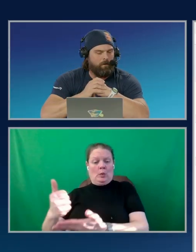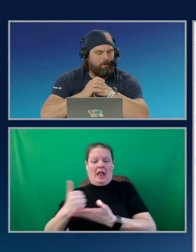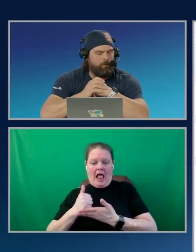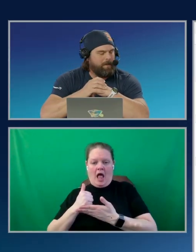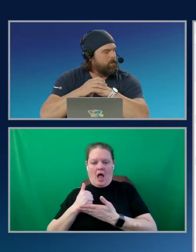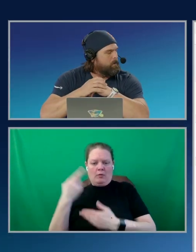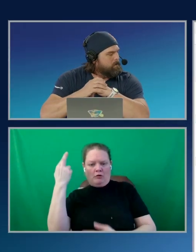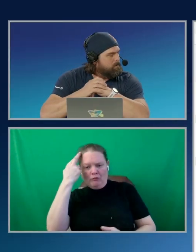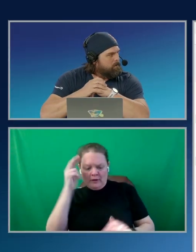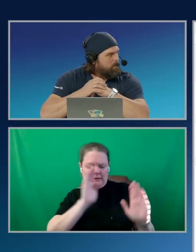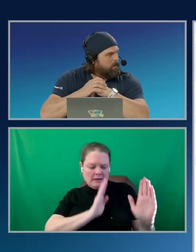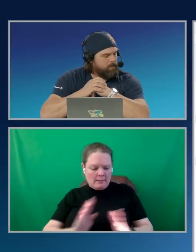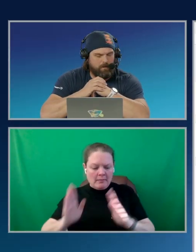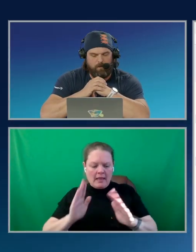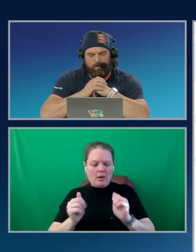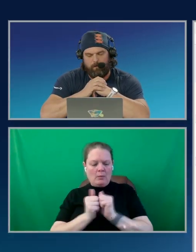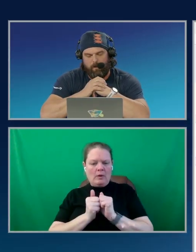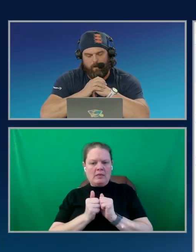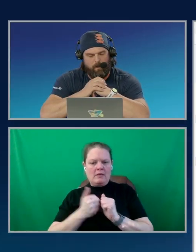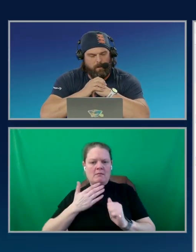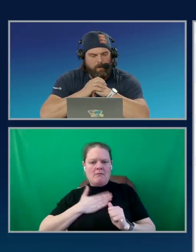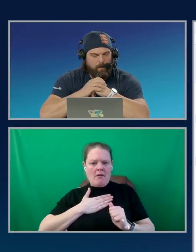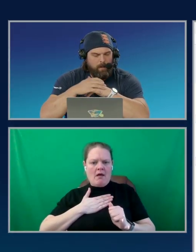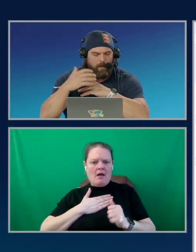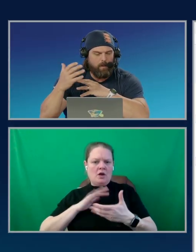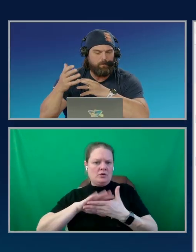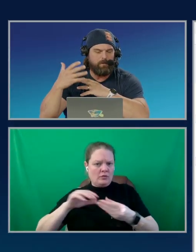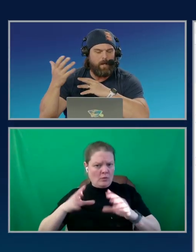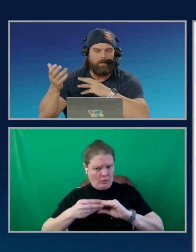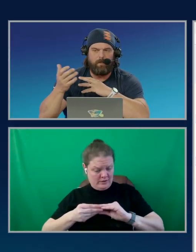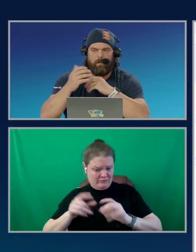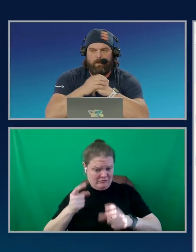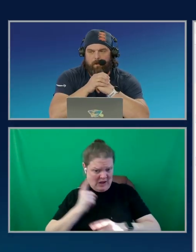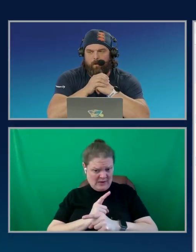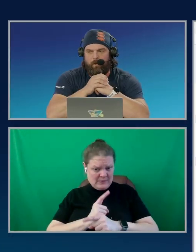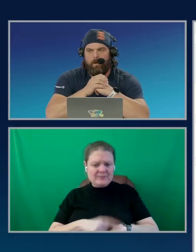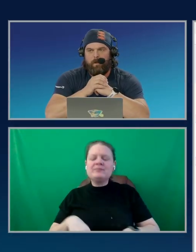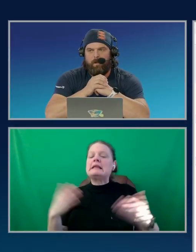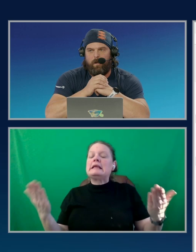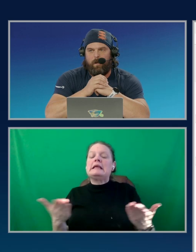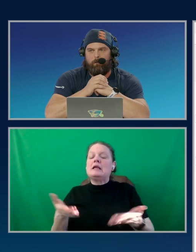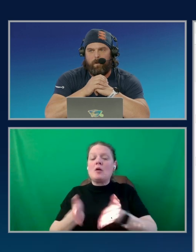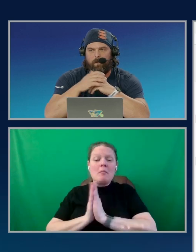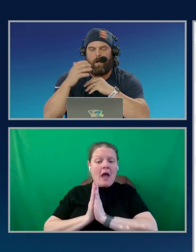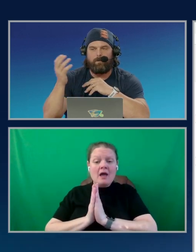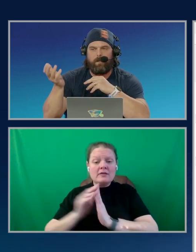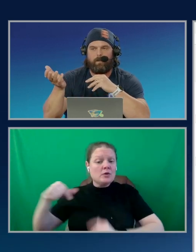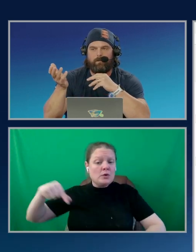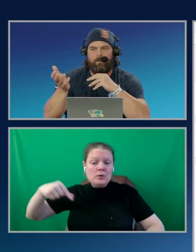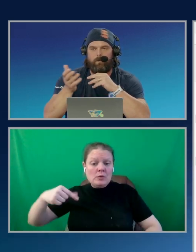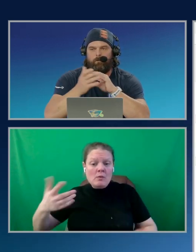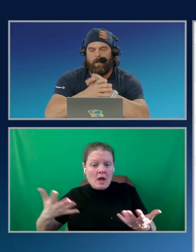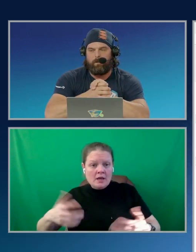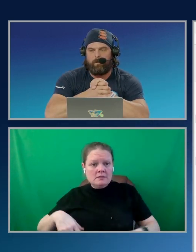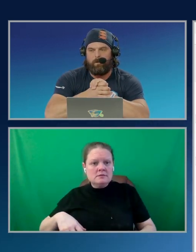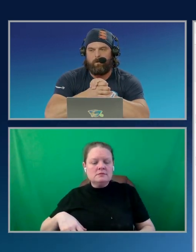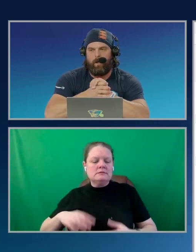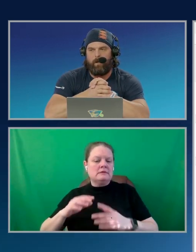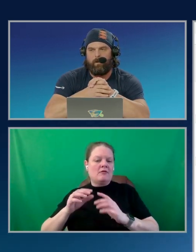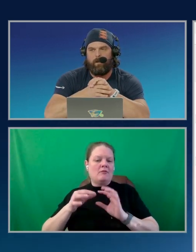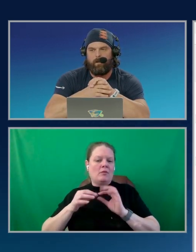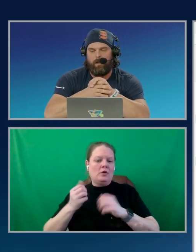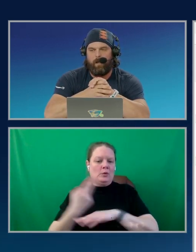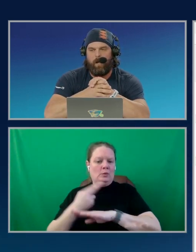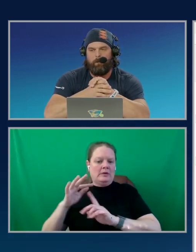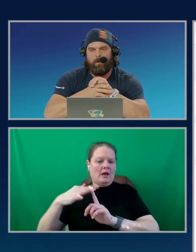plan with my stories? Essentially, right? And here I'm just asking Q in context to my issue